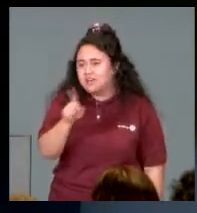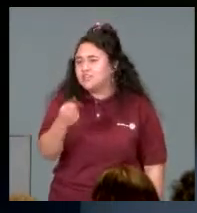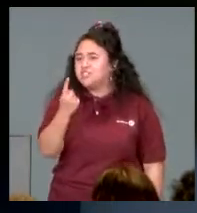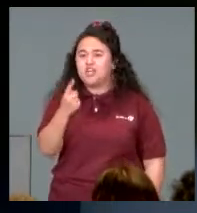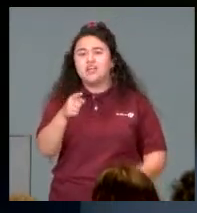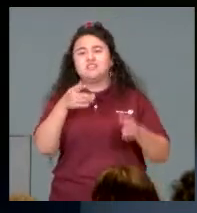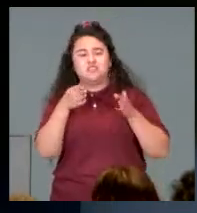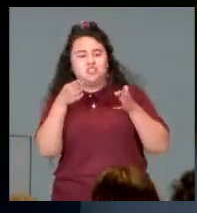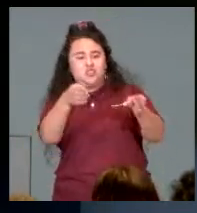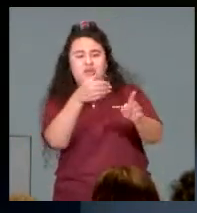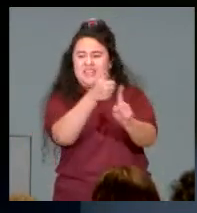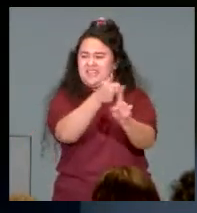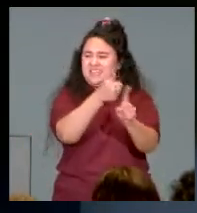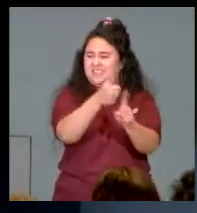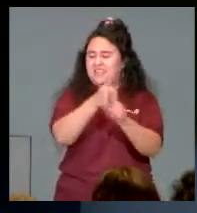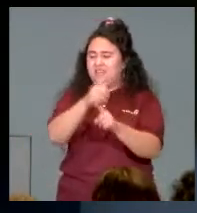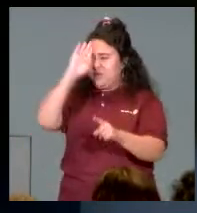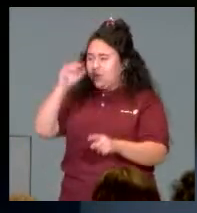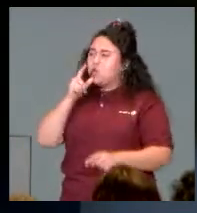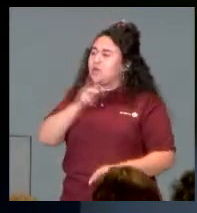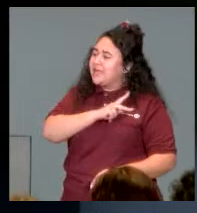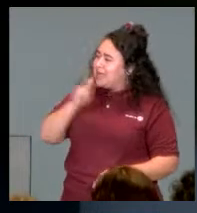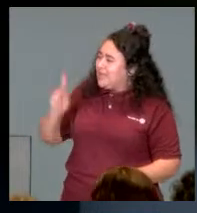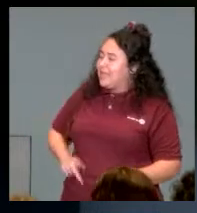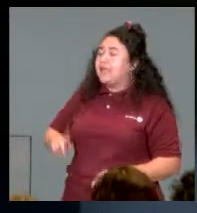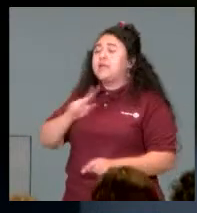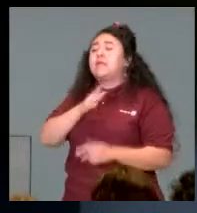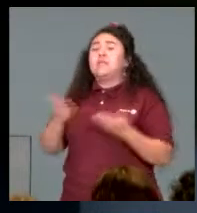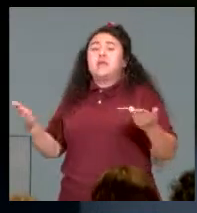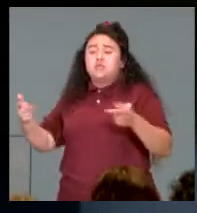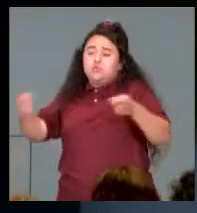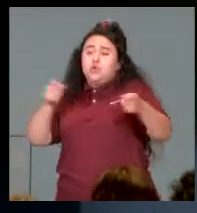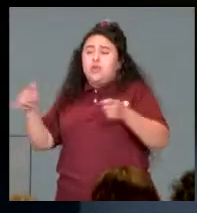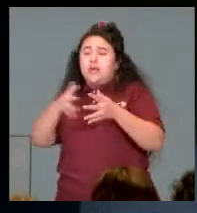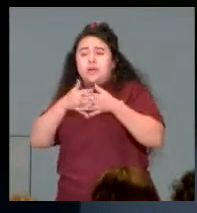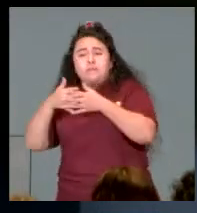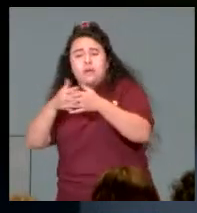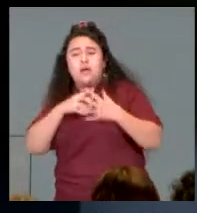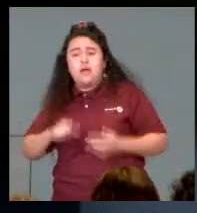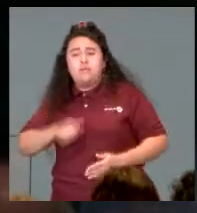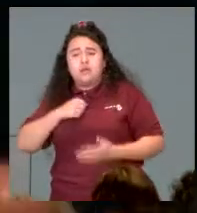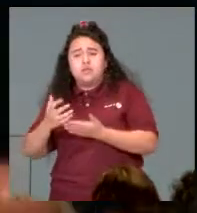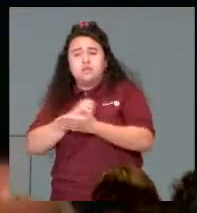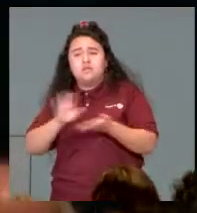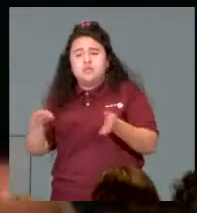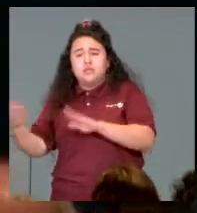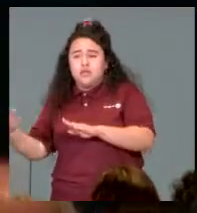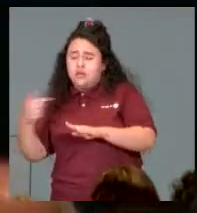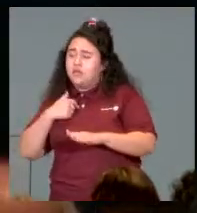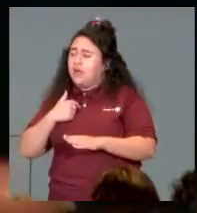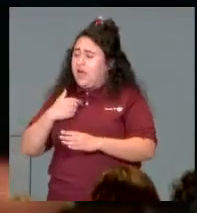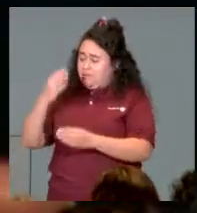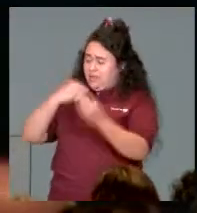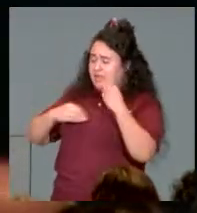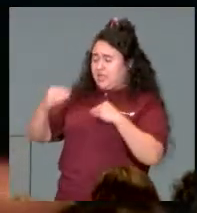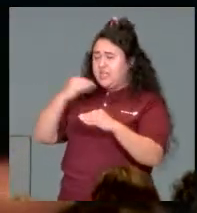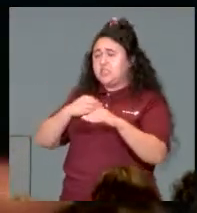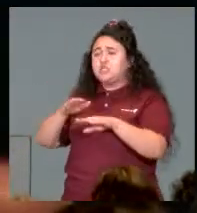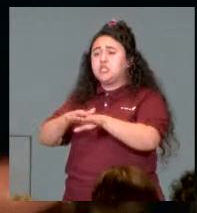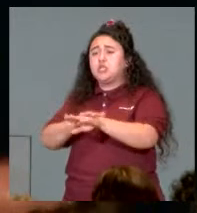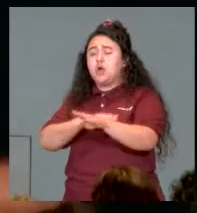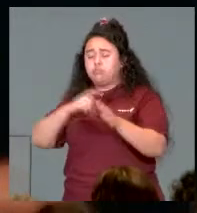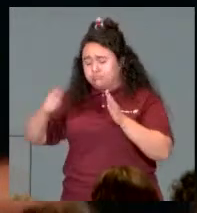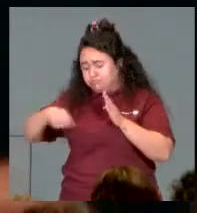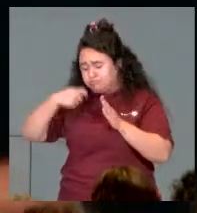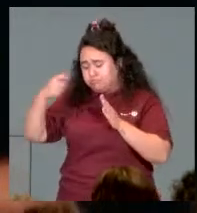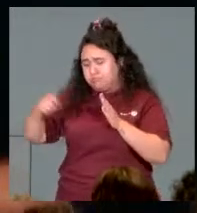Mission Street. All know who's king. King of thin things. You know, like America, I'm proud to deserve to die. I'm going to eat my dinner extra slow tonight in this police